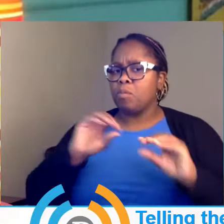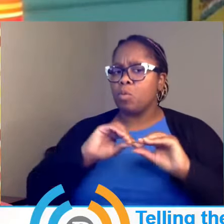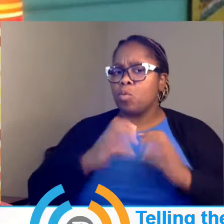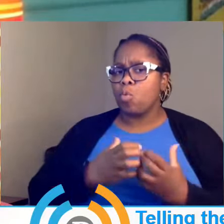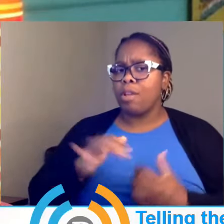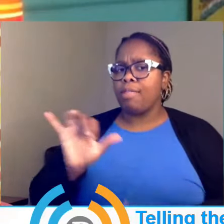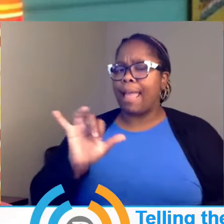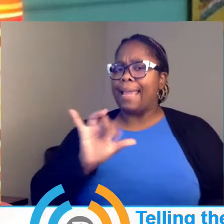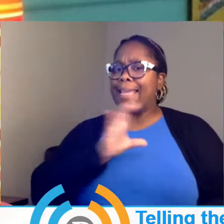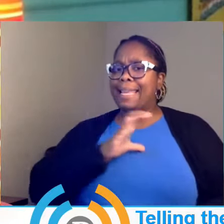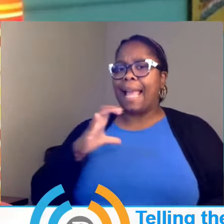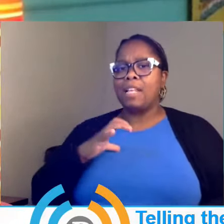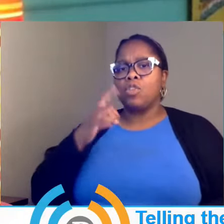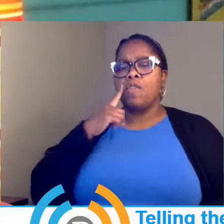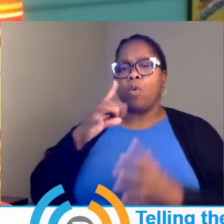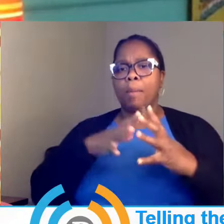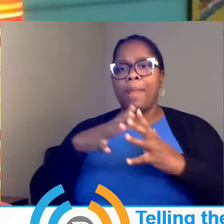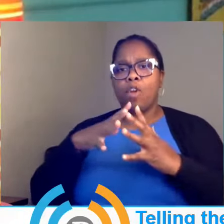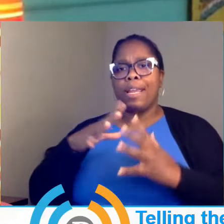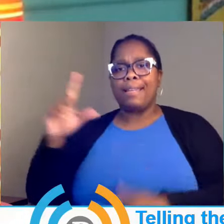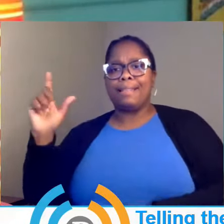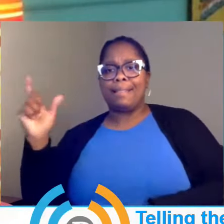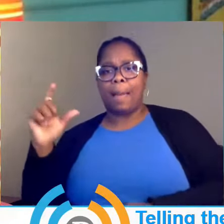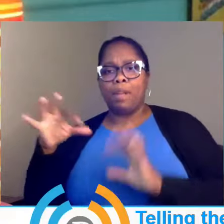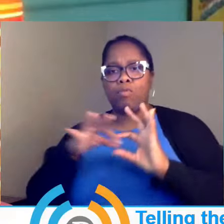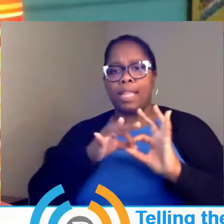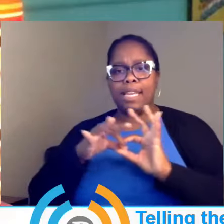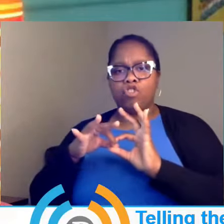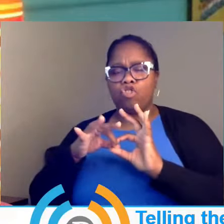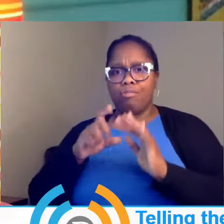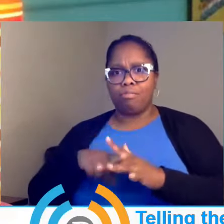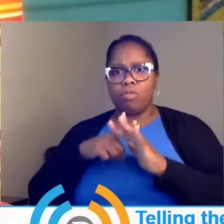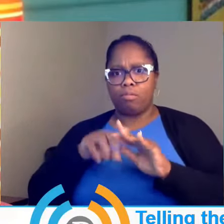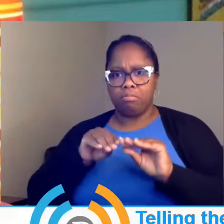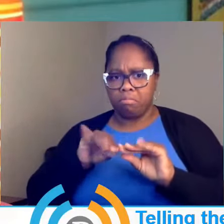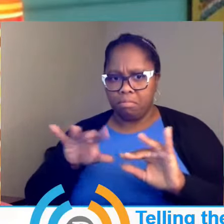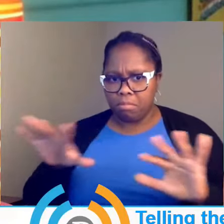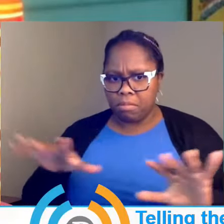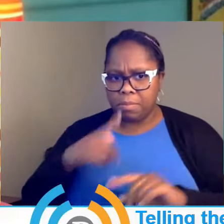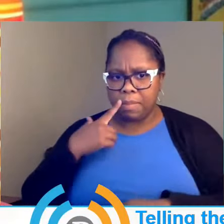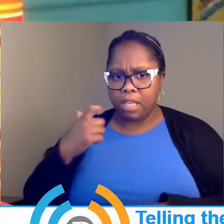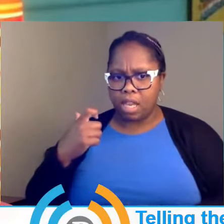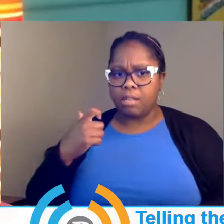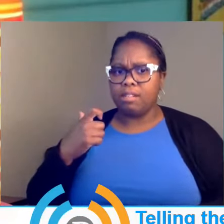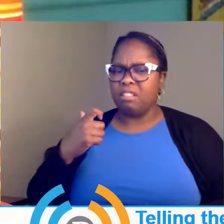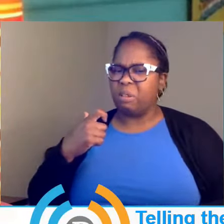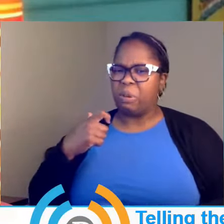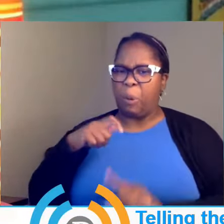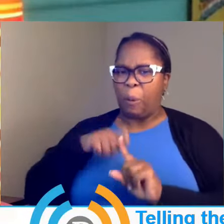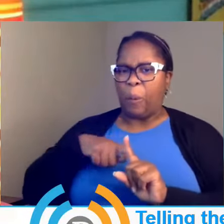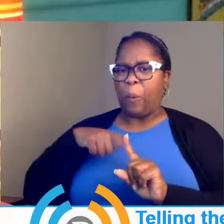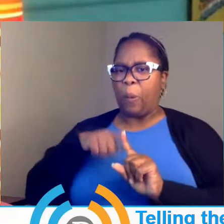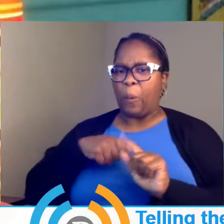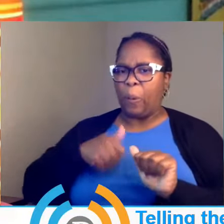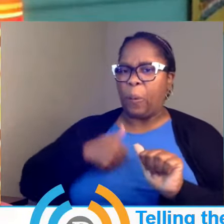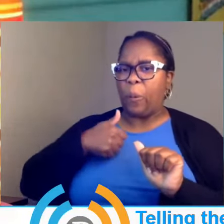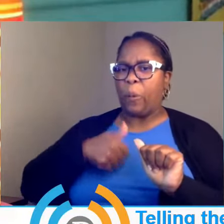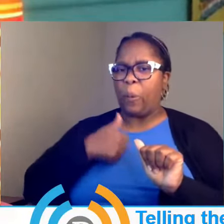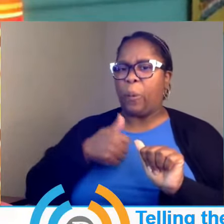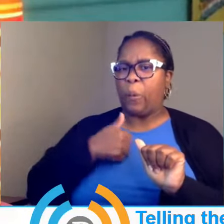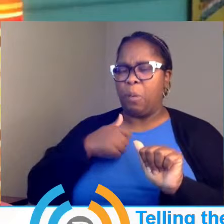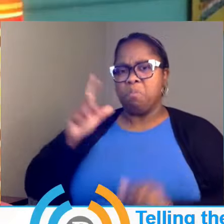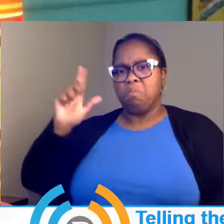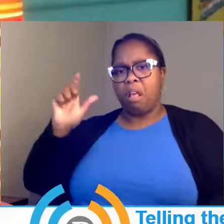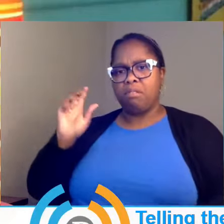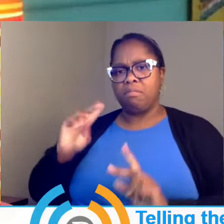Islamic Relations become birthed because of the persecution that Muslims are even facing. Currently,